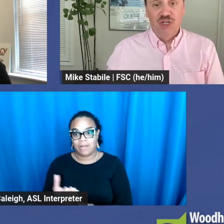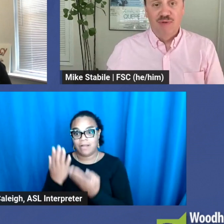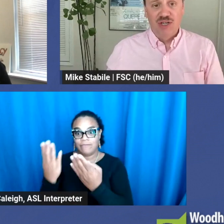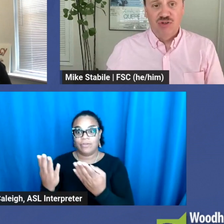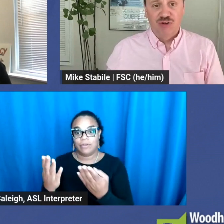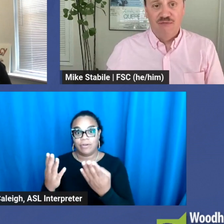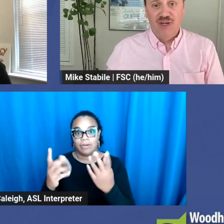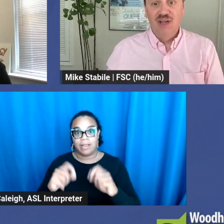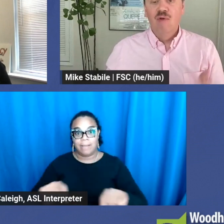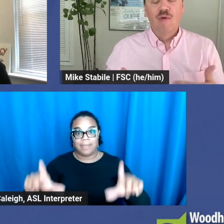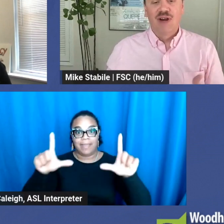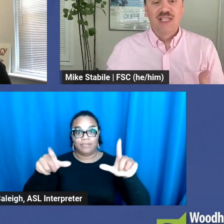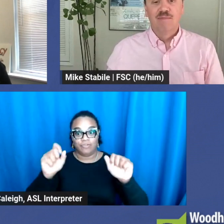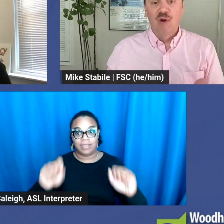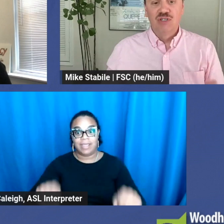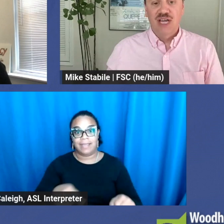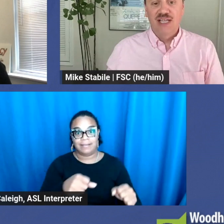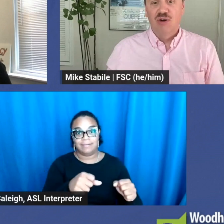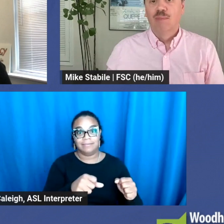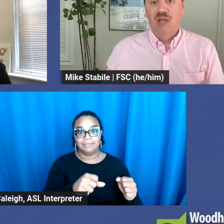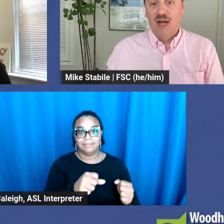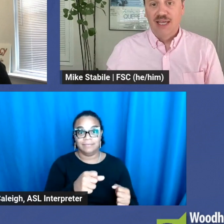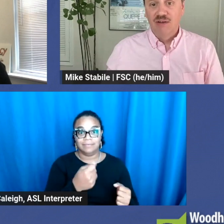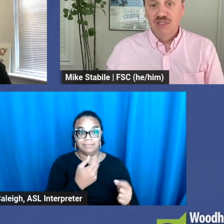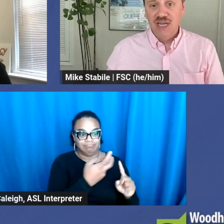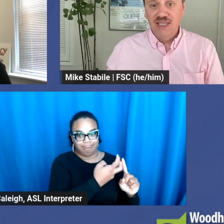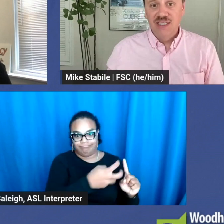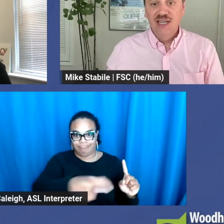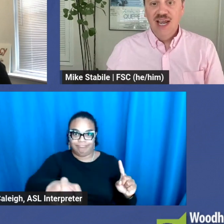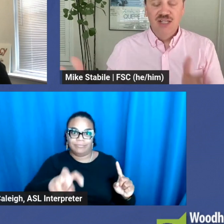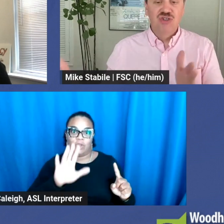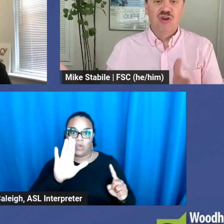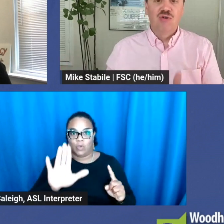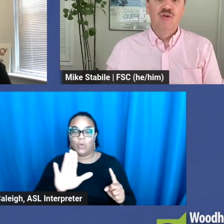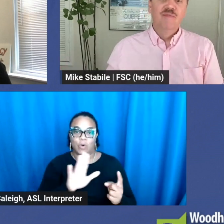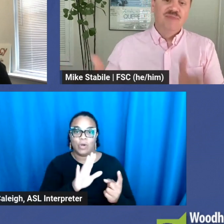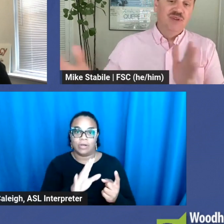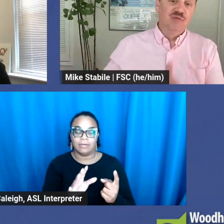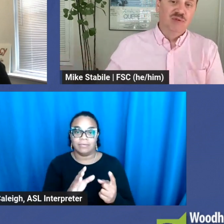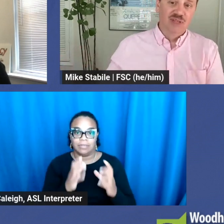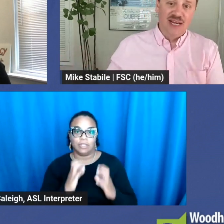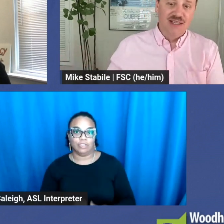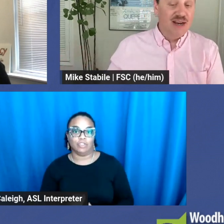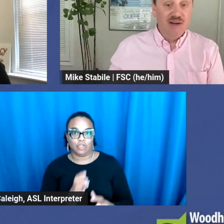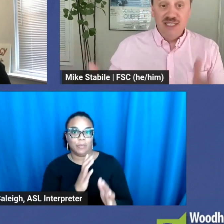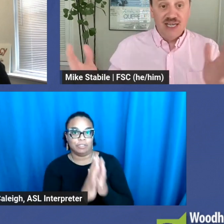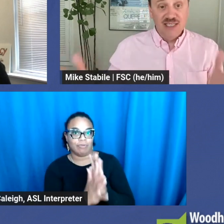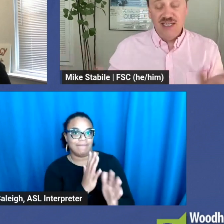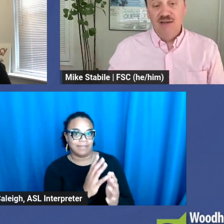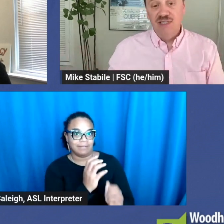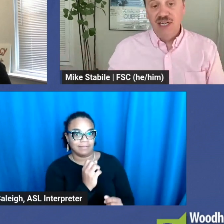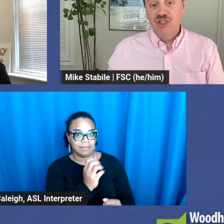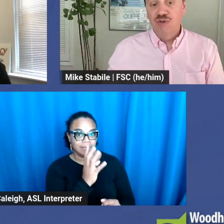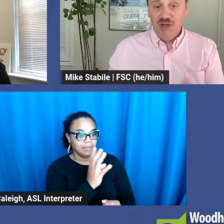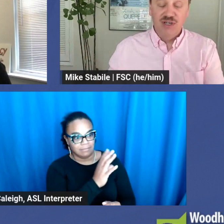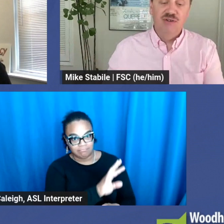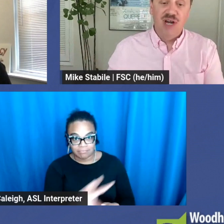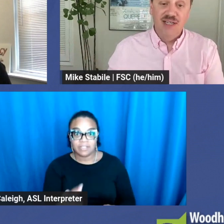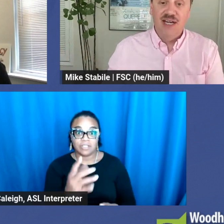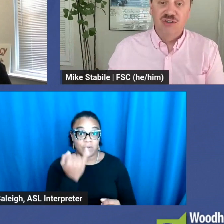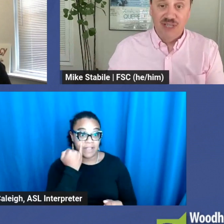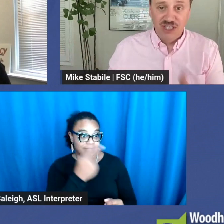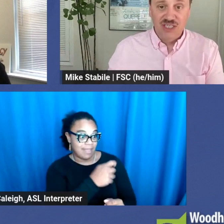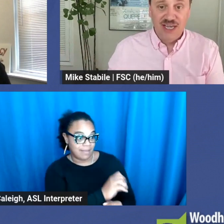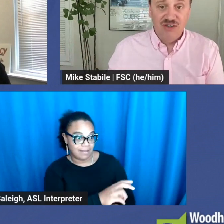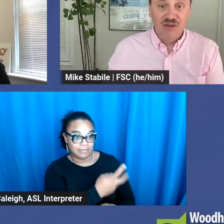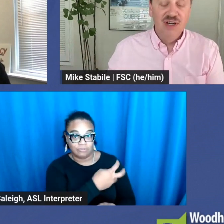where you can redirect your traffic. What we find is that most sites are blocking those states, and so you land in there and it says, here's the issue, here's how you